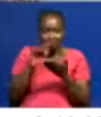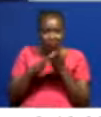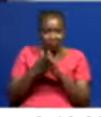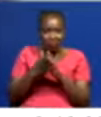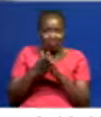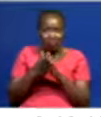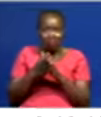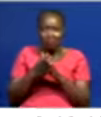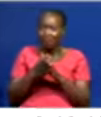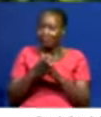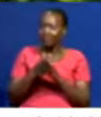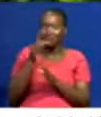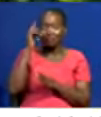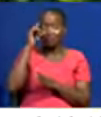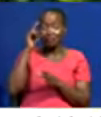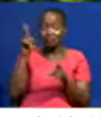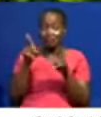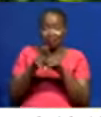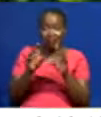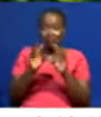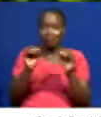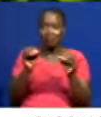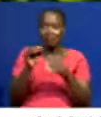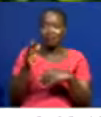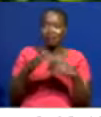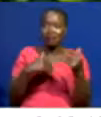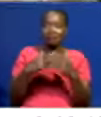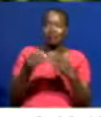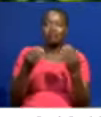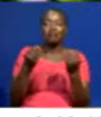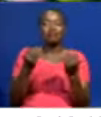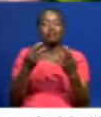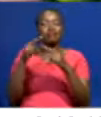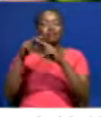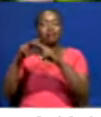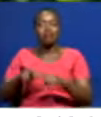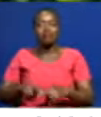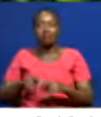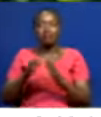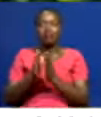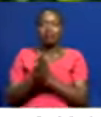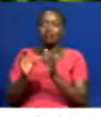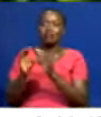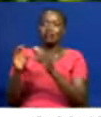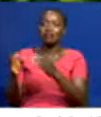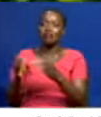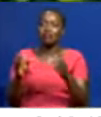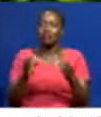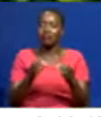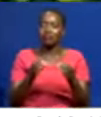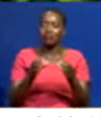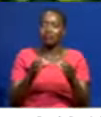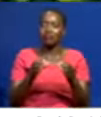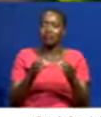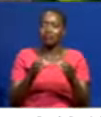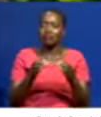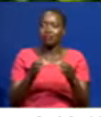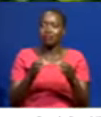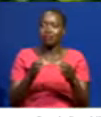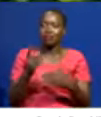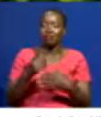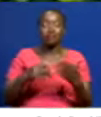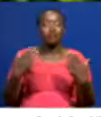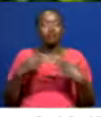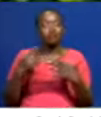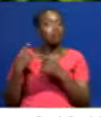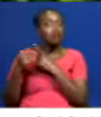you don't think that way. The symptoms are many, depending on the category, depending on what people